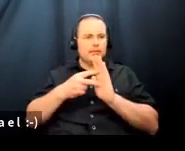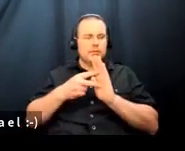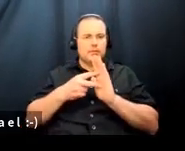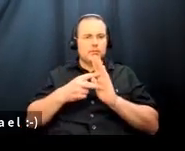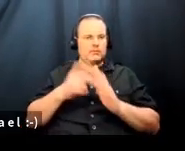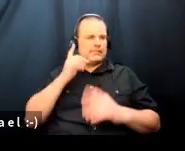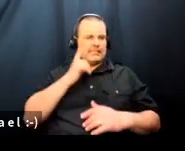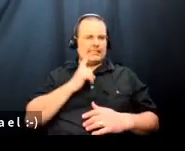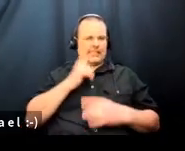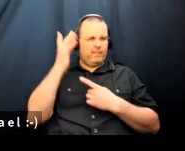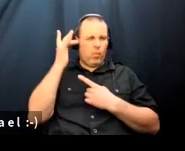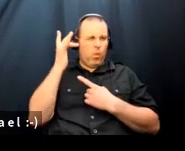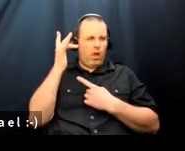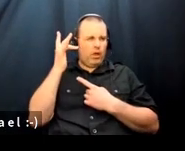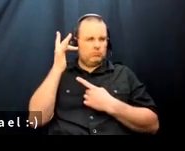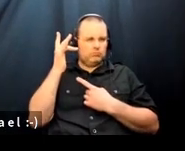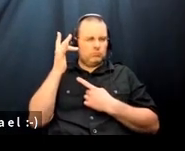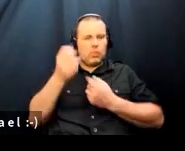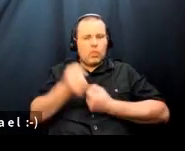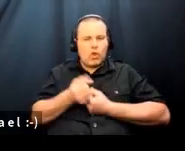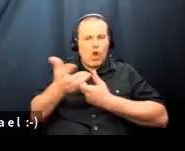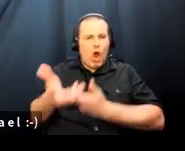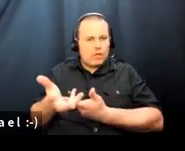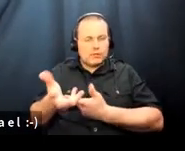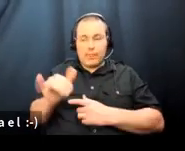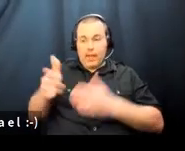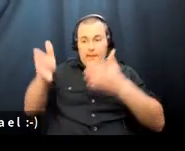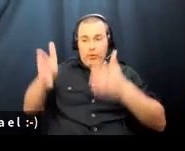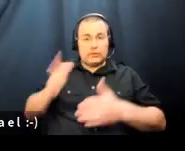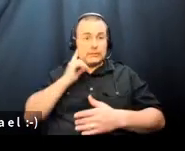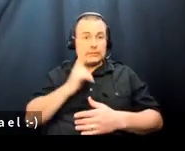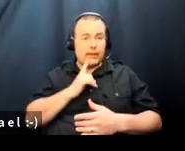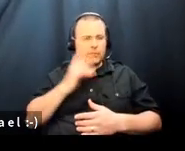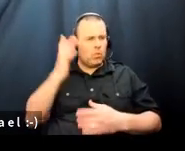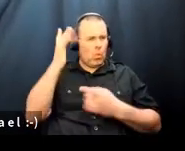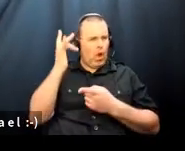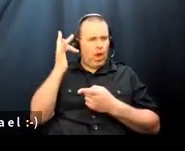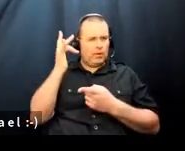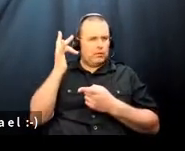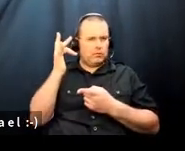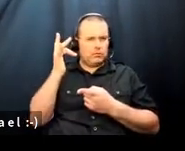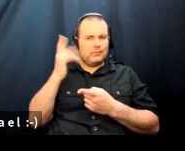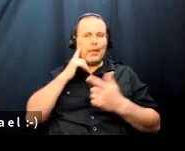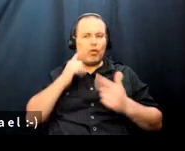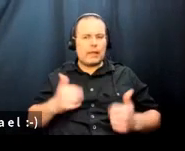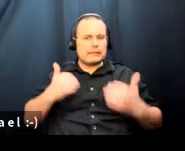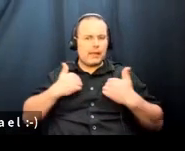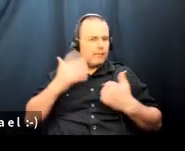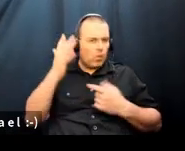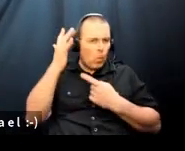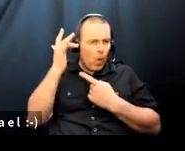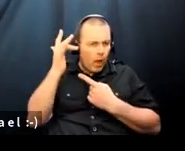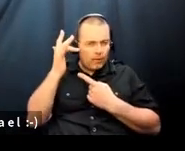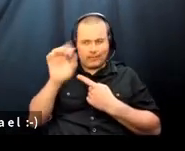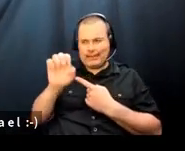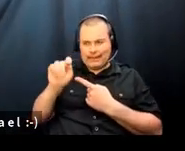Why? It's answering the question, why is this person deaf? Why do they have a hearing loss? Was